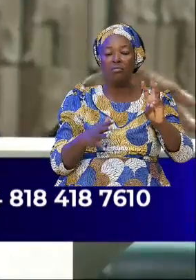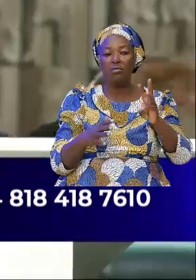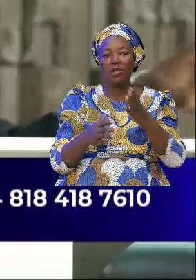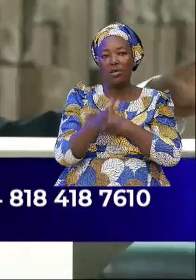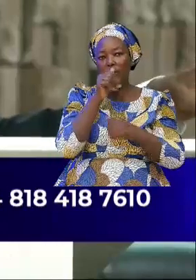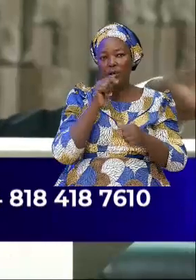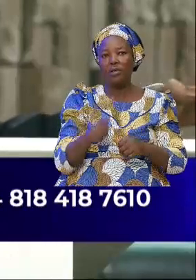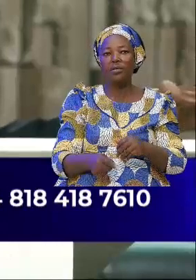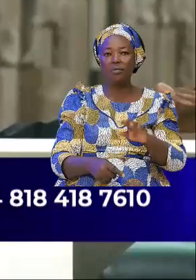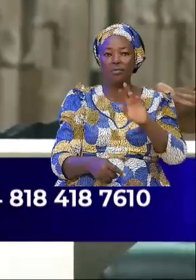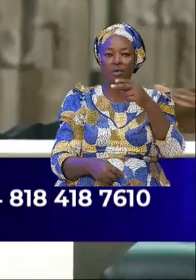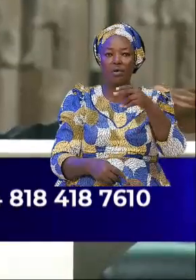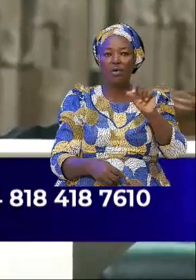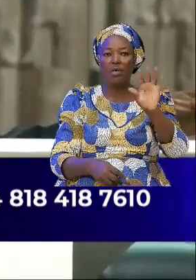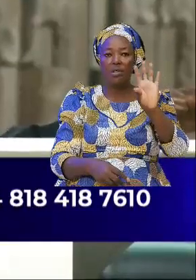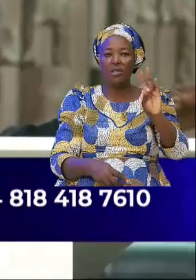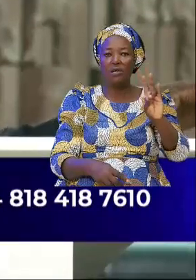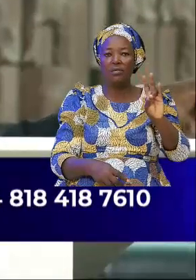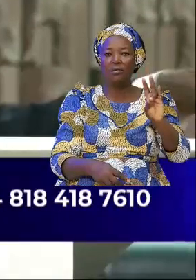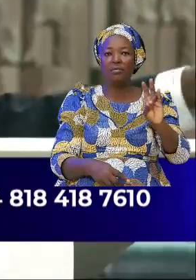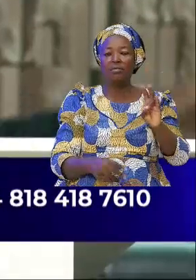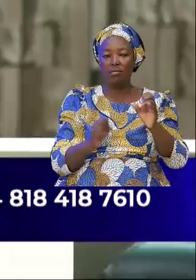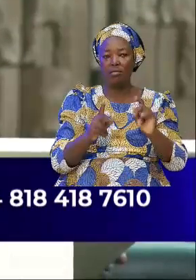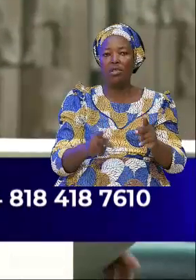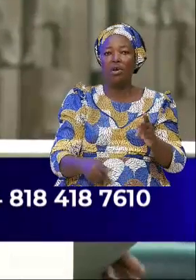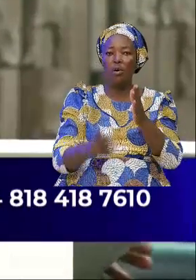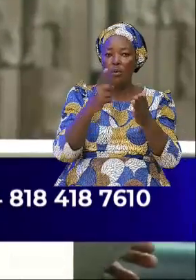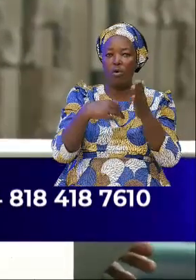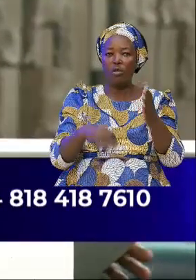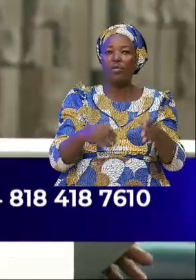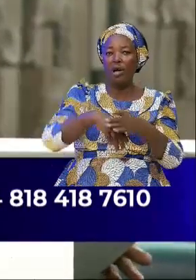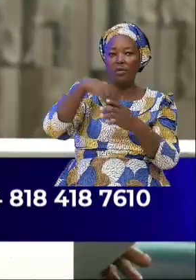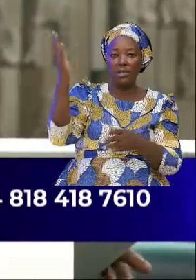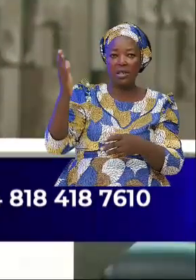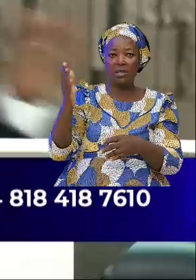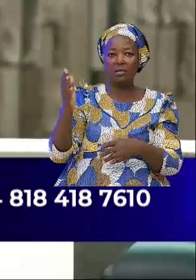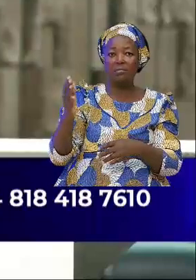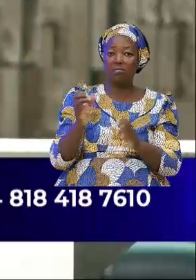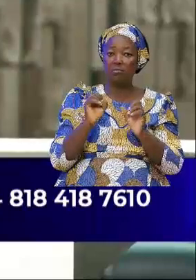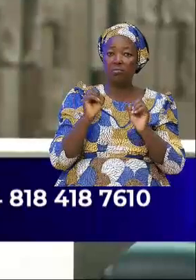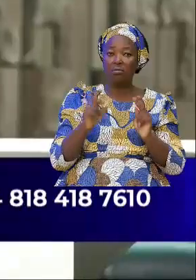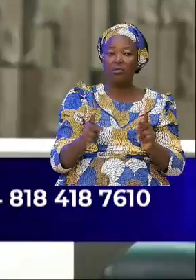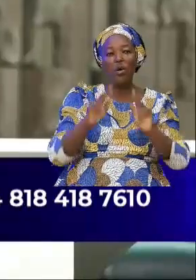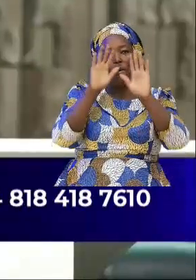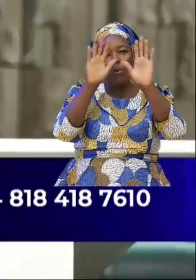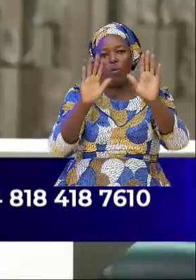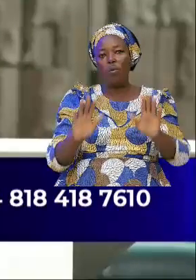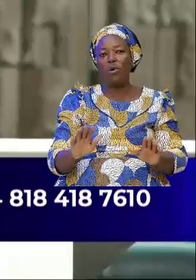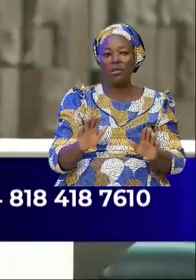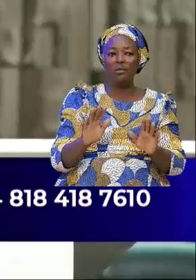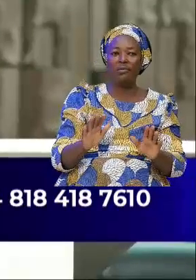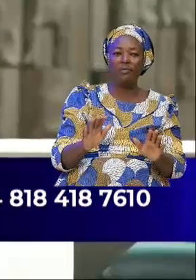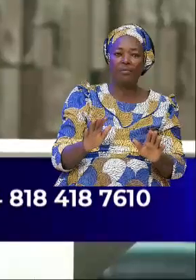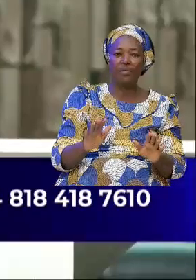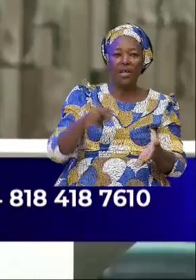Okay, all six, are we true? God bless you. All seven. Okay, what of outside? Are